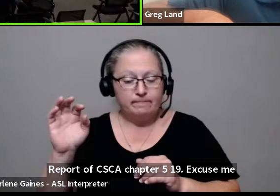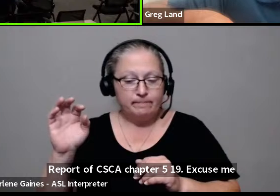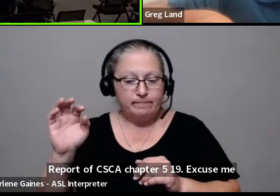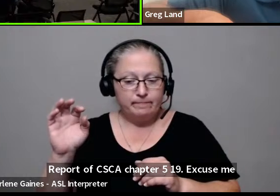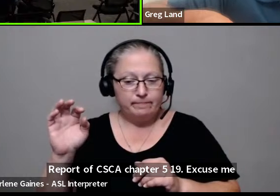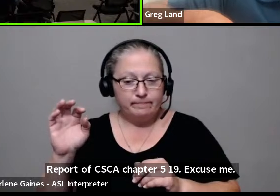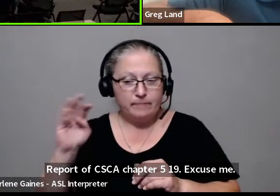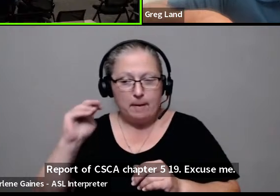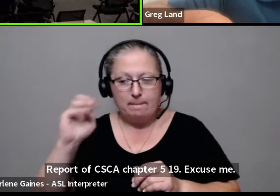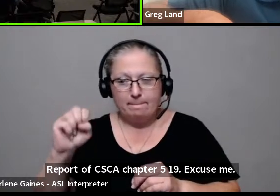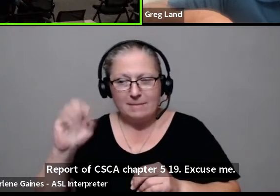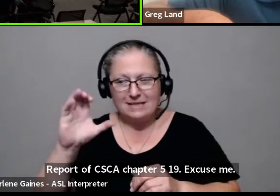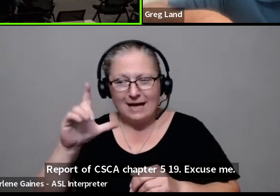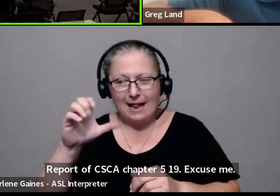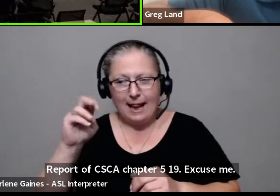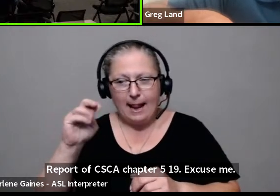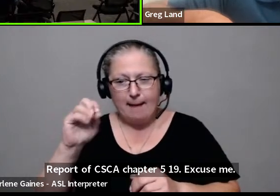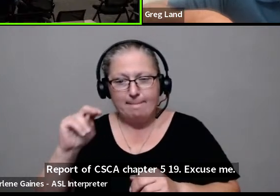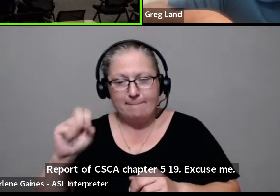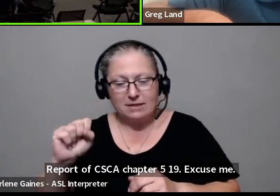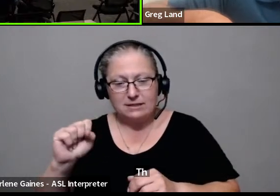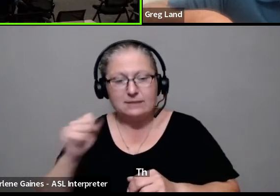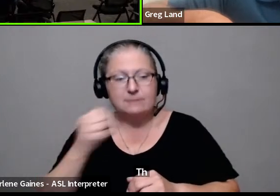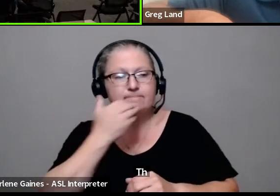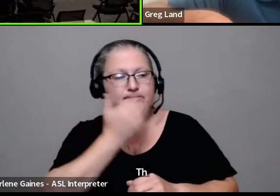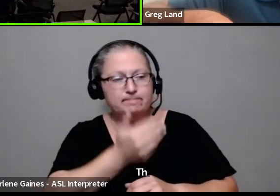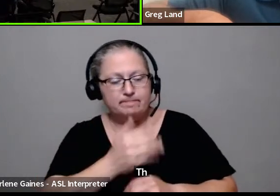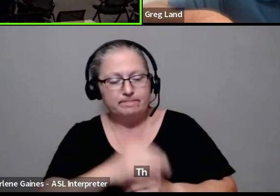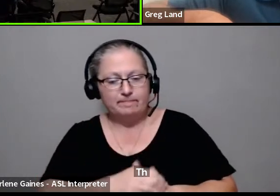Okay, Ms. go Clemens ahead, coming Ms. on? Clemens, thank you.